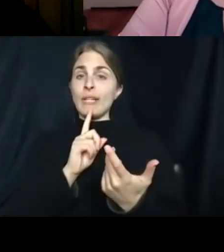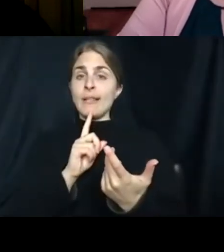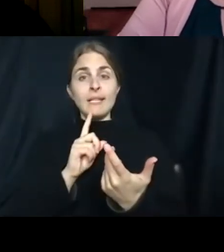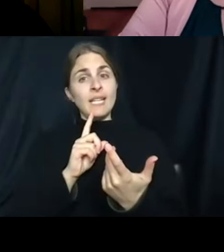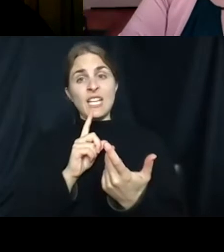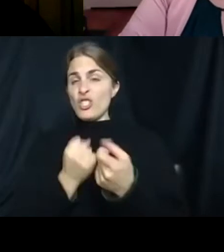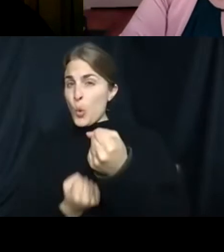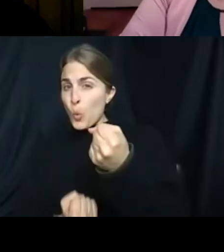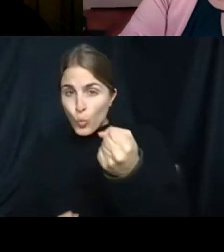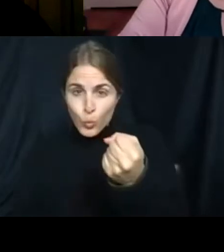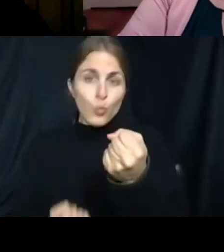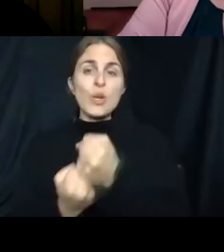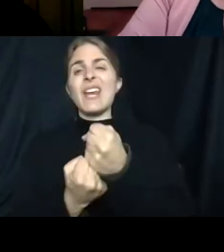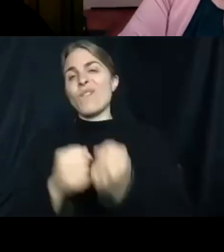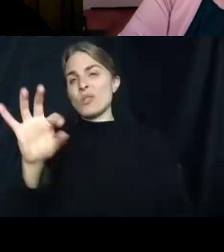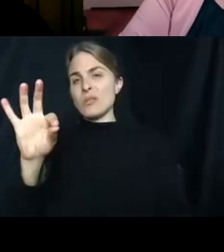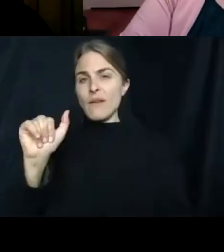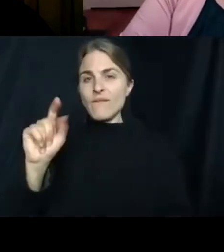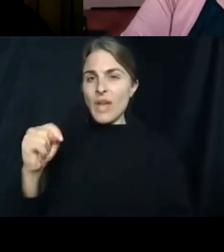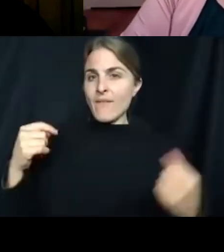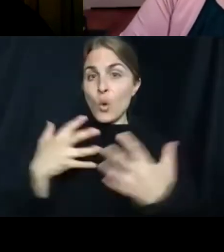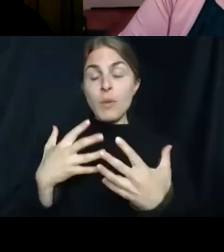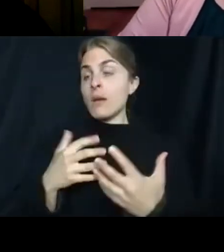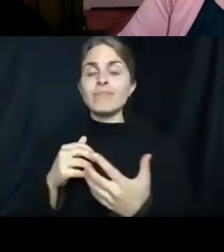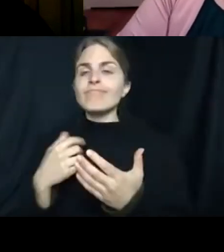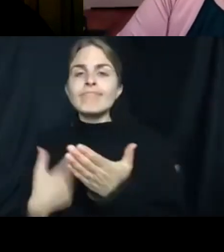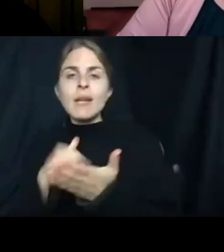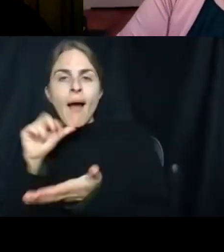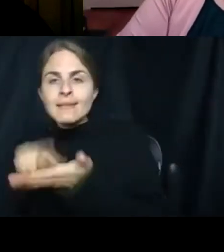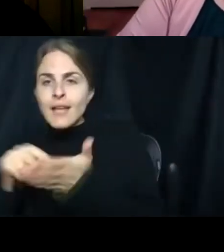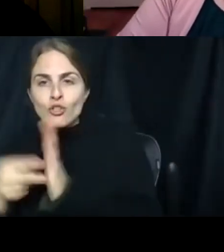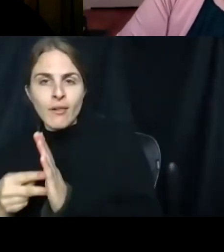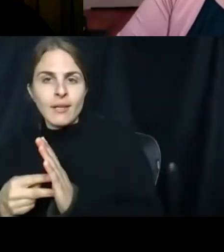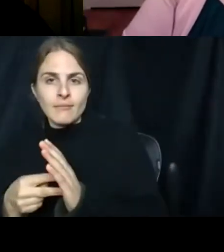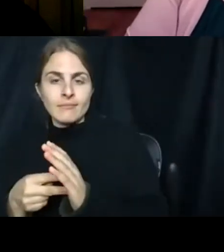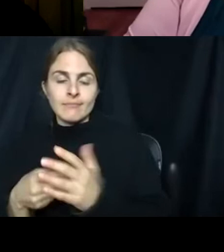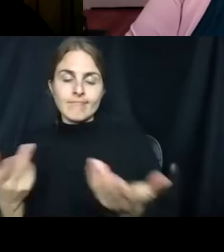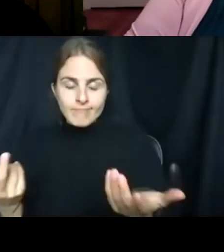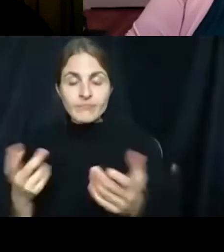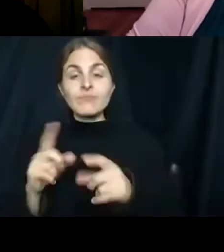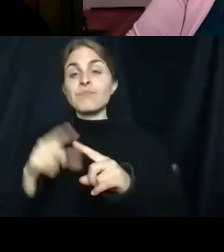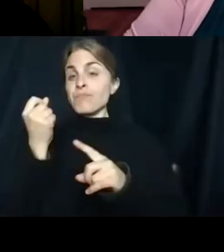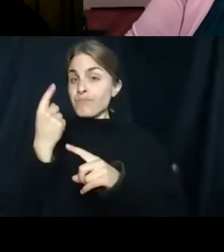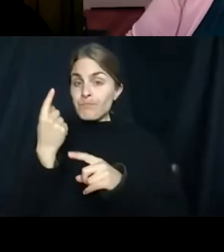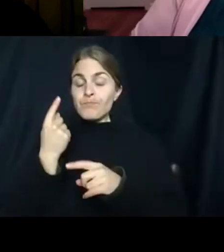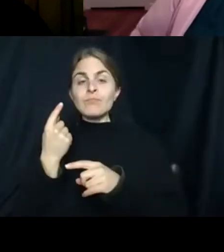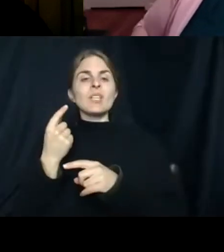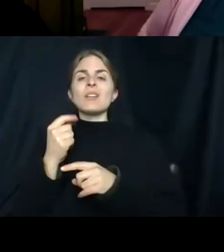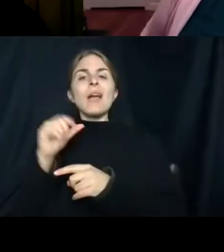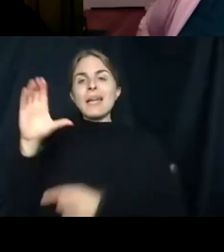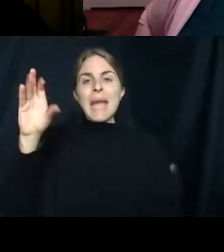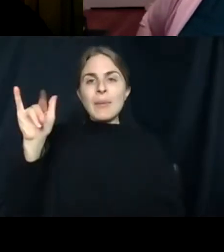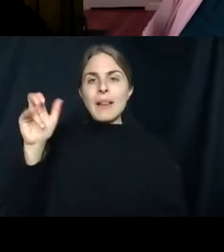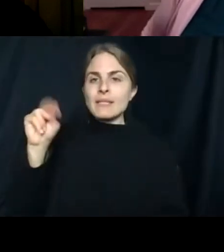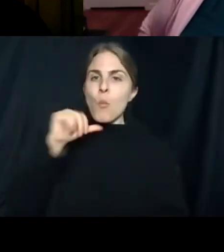phobia intentionally or not, right? In some of the ways that we've been talking about. And given that we're not going to end capitalism